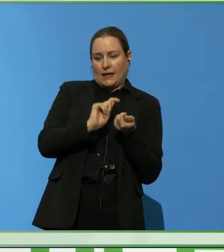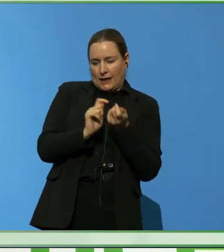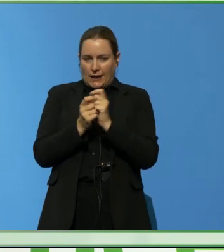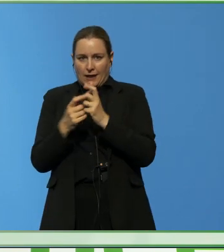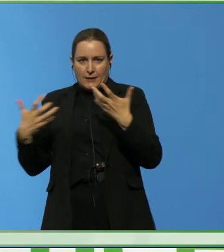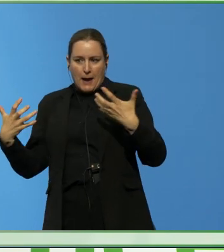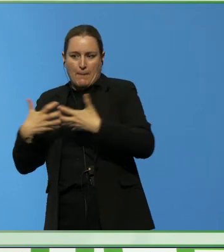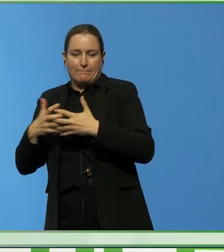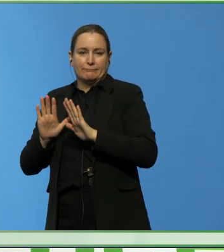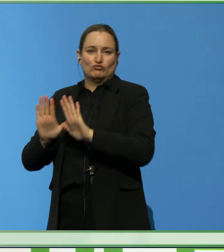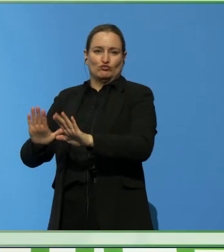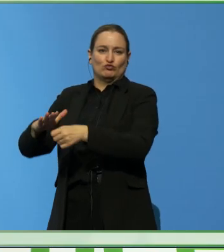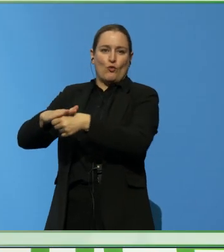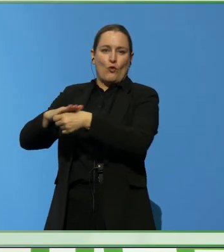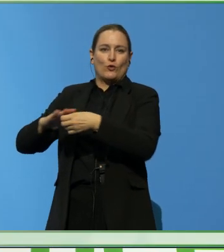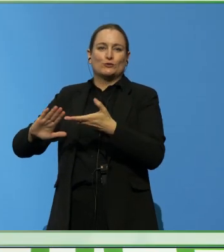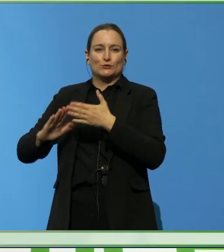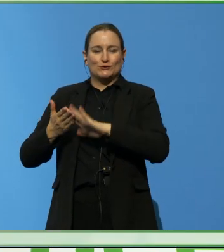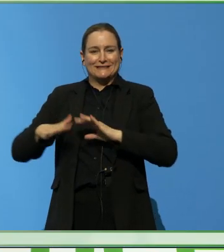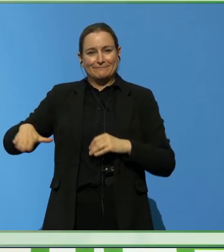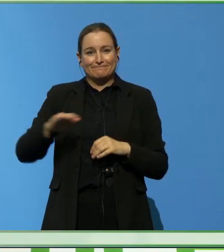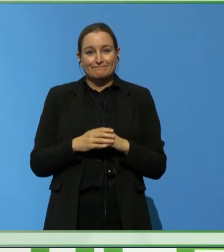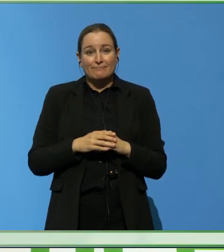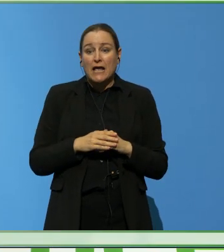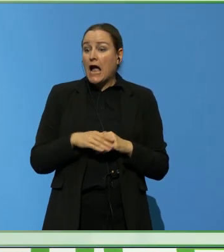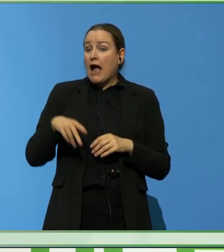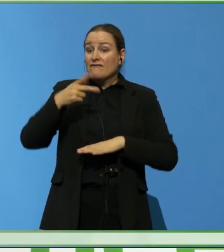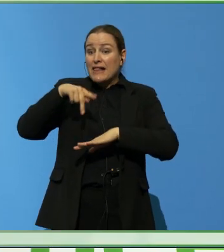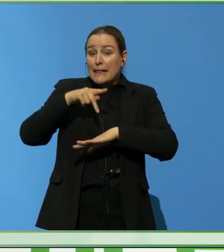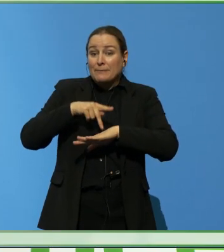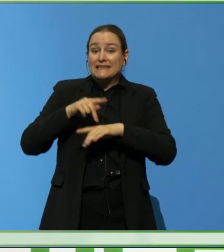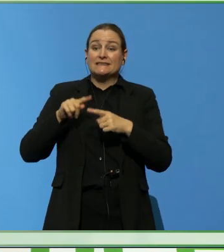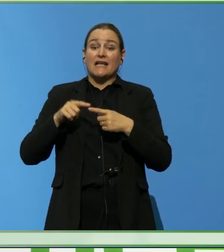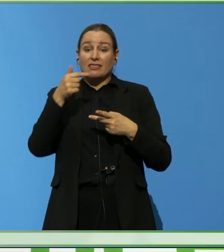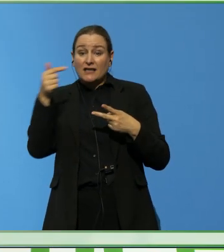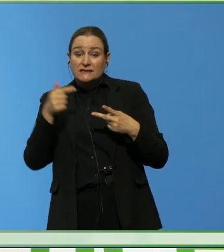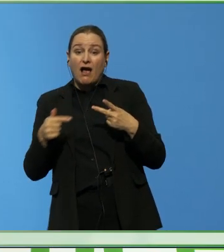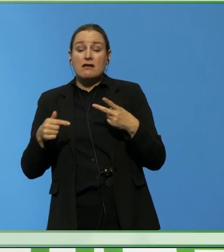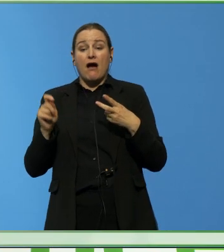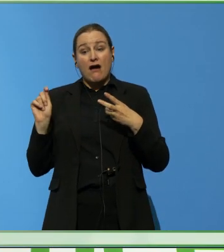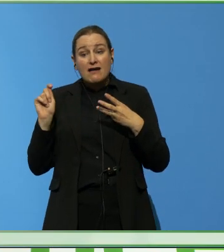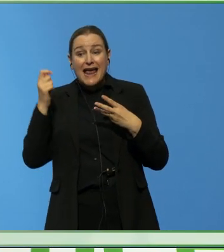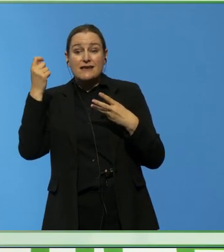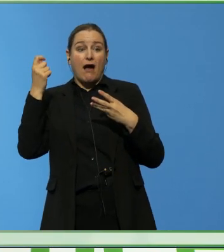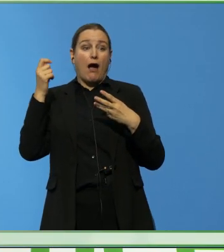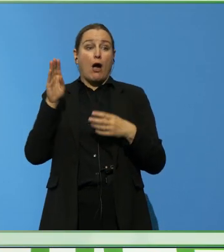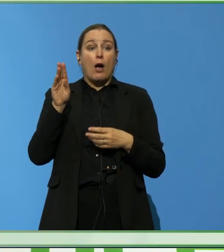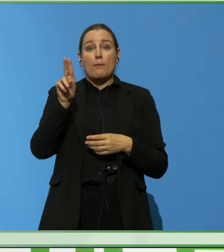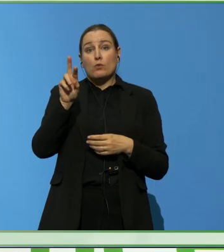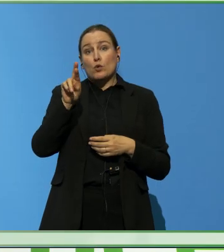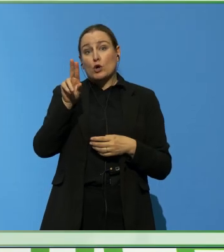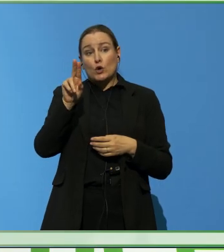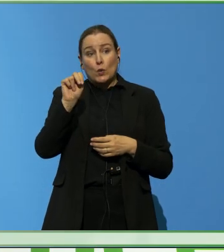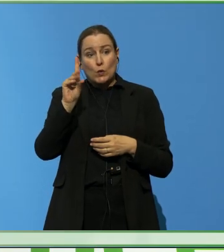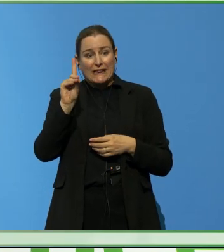with organizations in the Philippines, Kenya, Tanzania, and Burundi. And it is now applied by all the